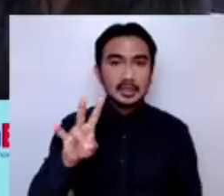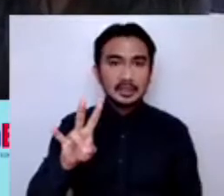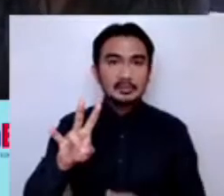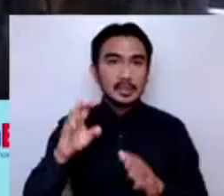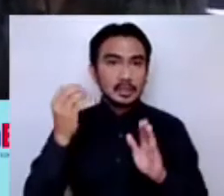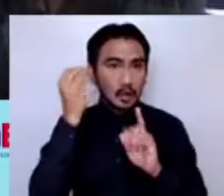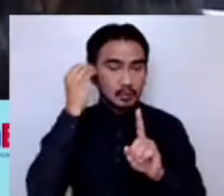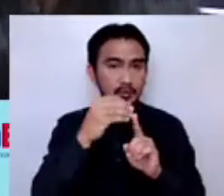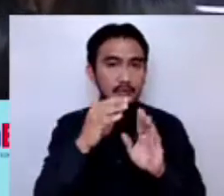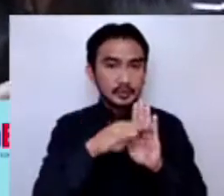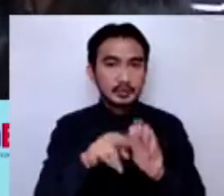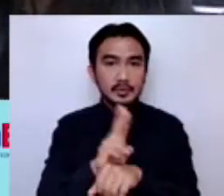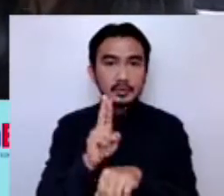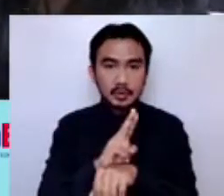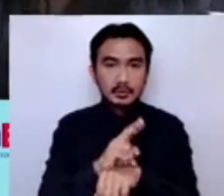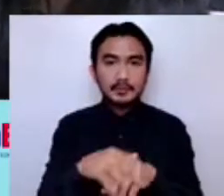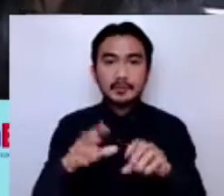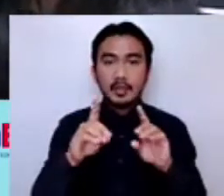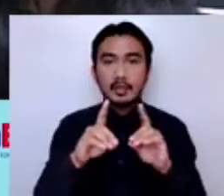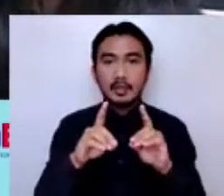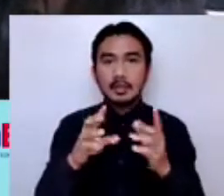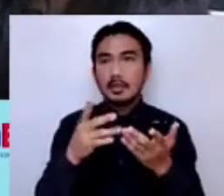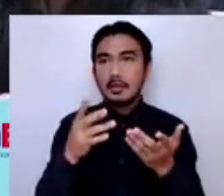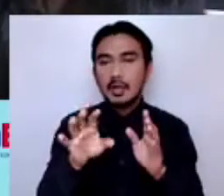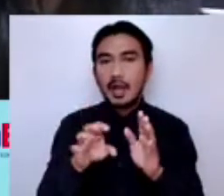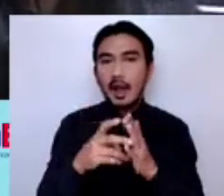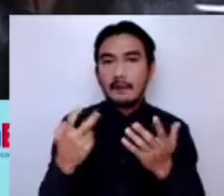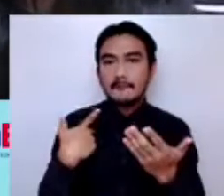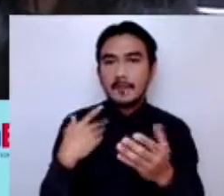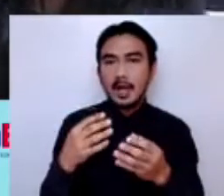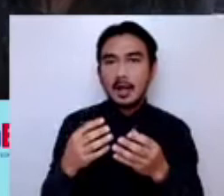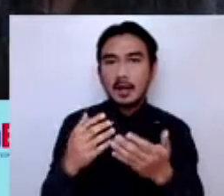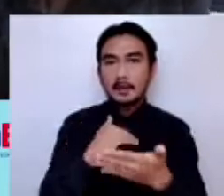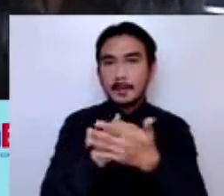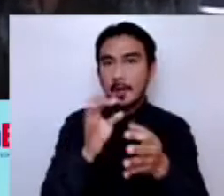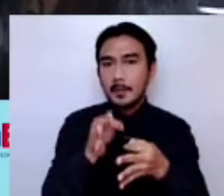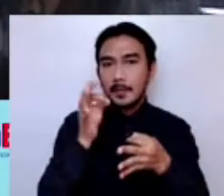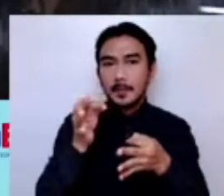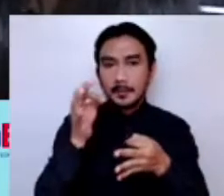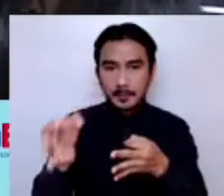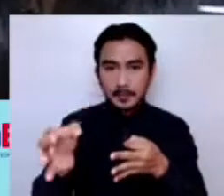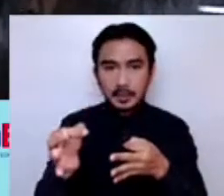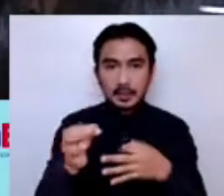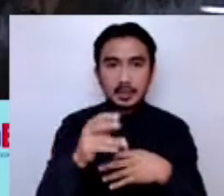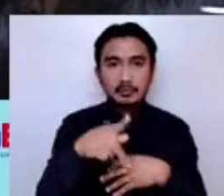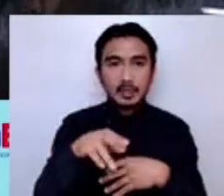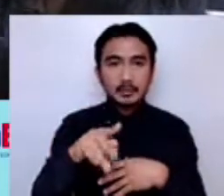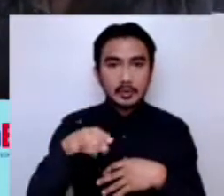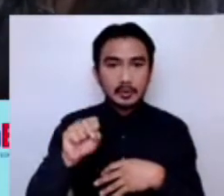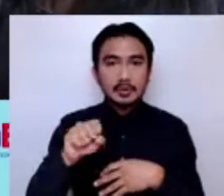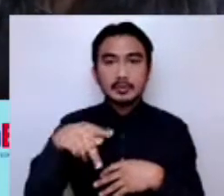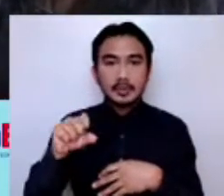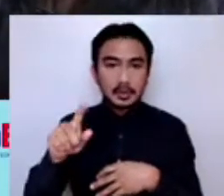DepEd to avoid any delays in the issuance of our PPST indicators, the DepEd through the